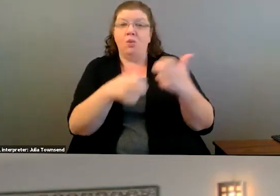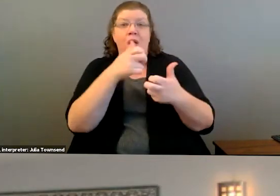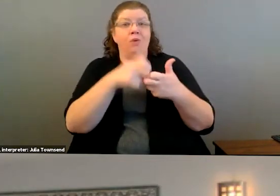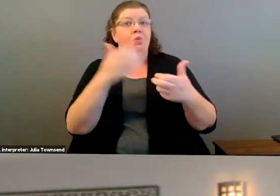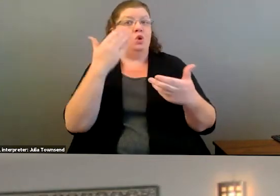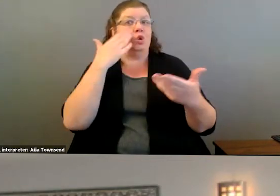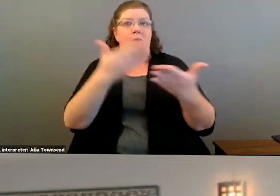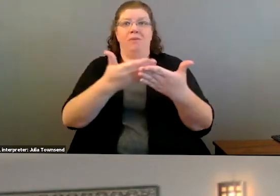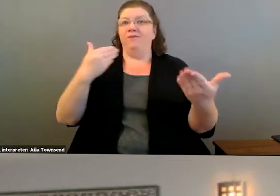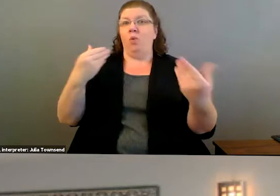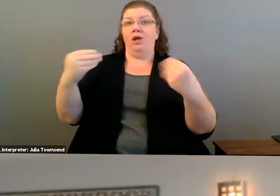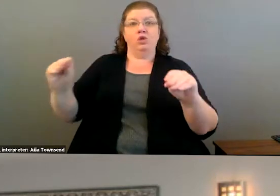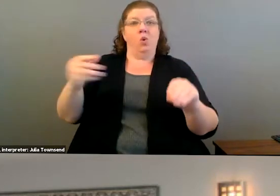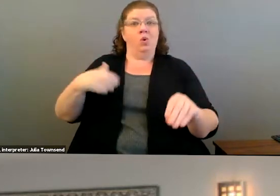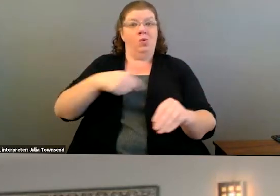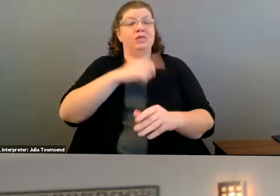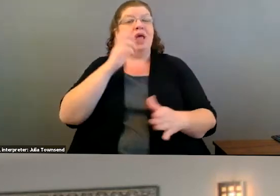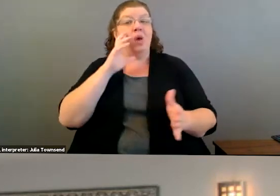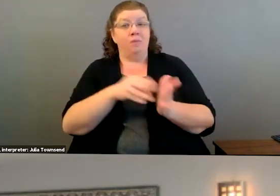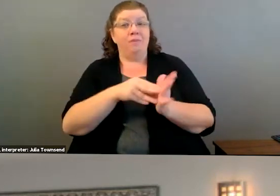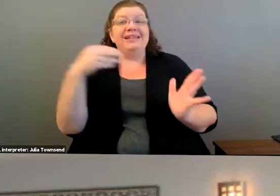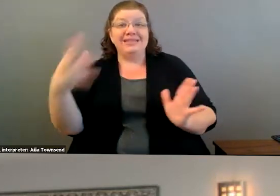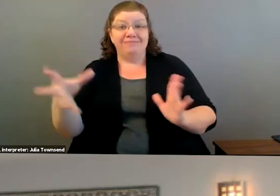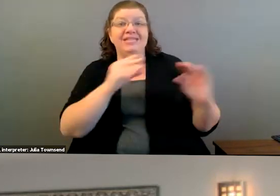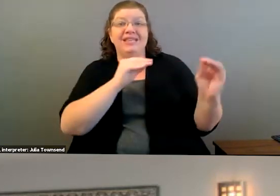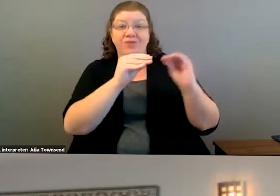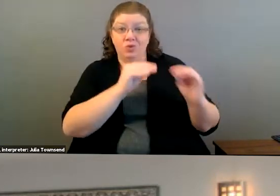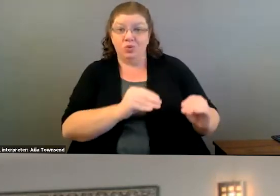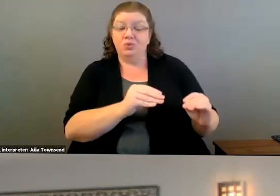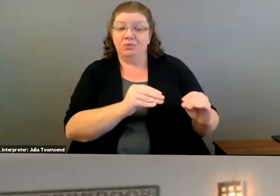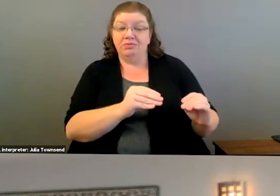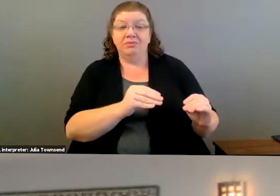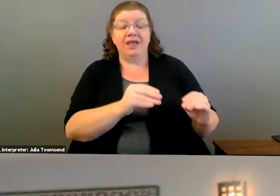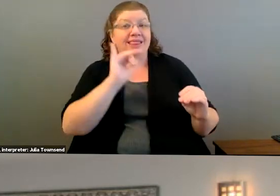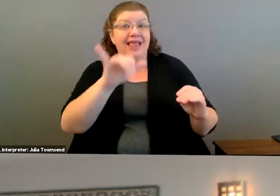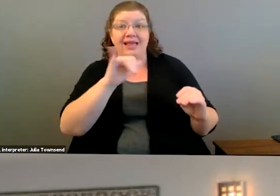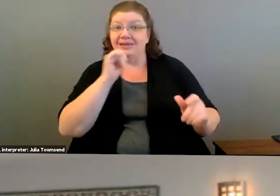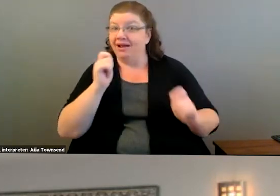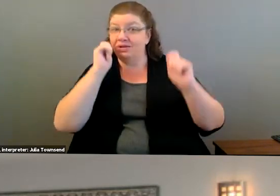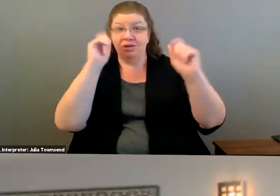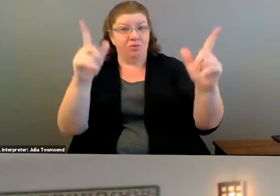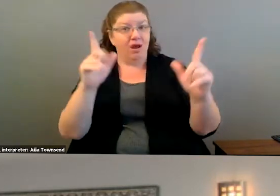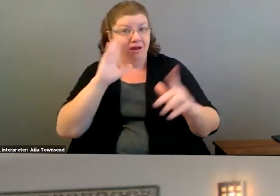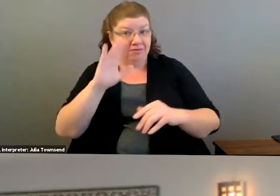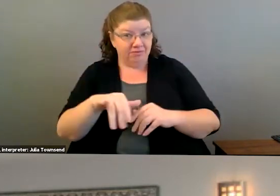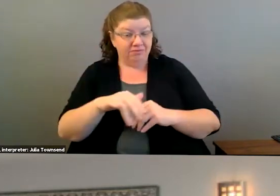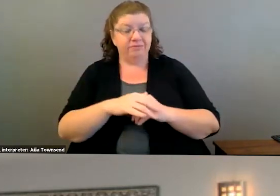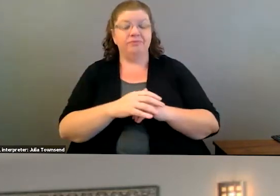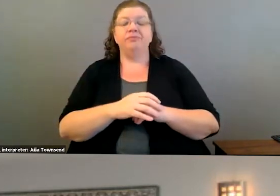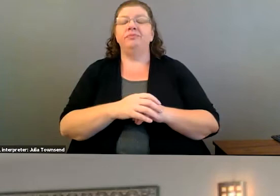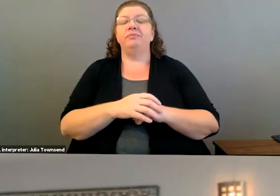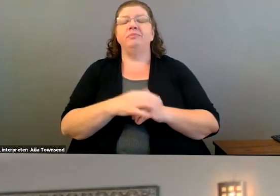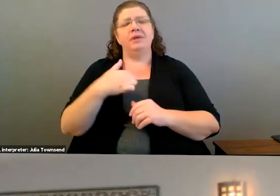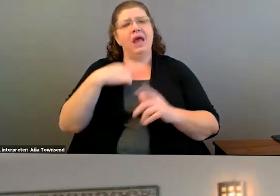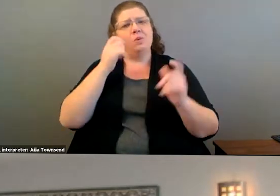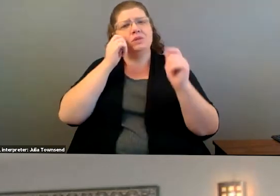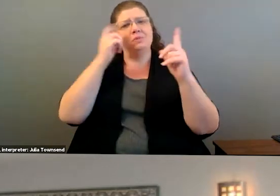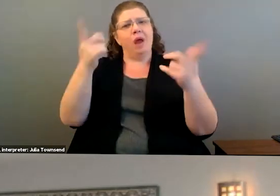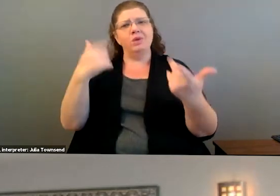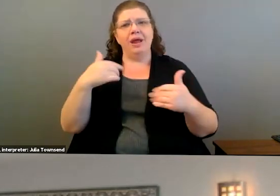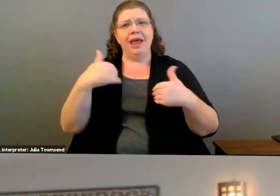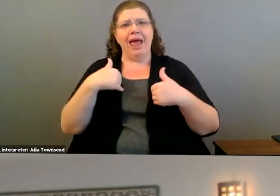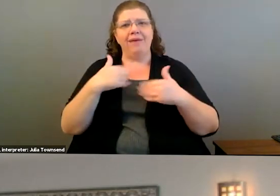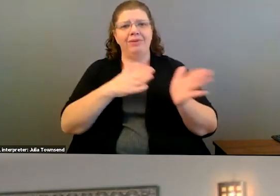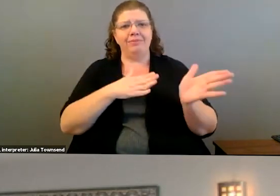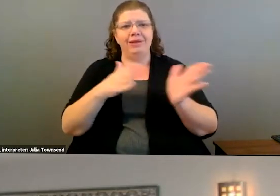sale, and they will be costly to remediate. And that is also not a surprise. What was surprising to me was that there is no plan to